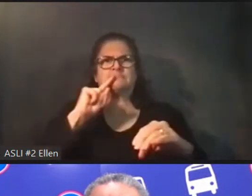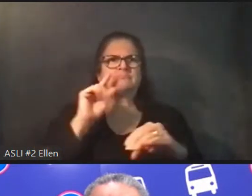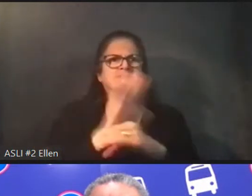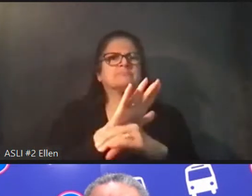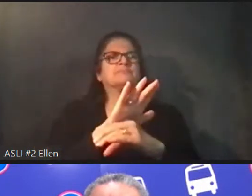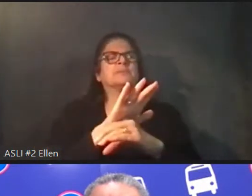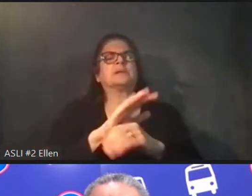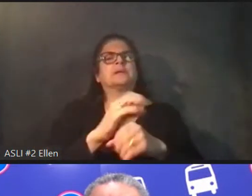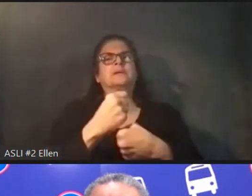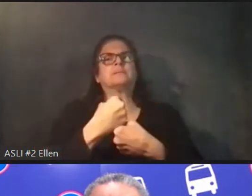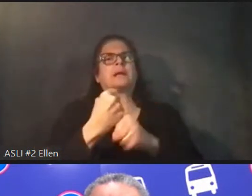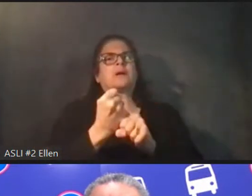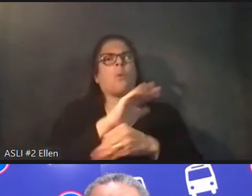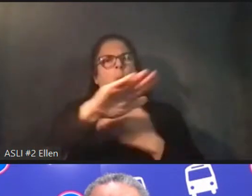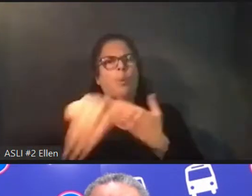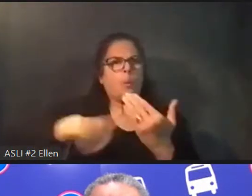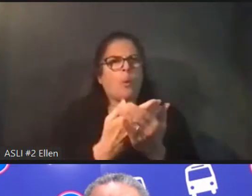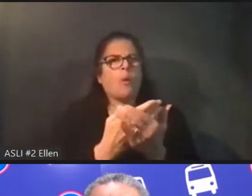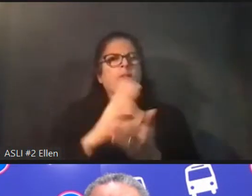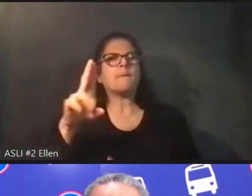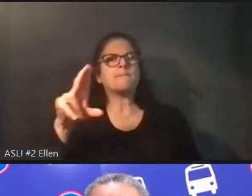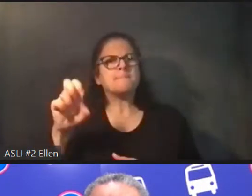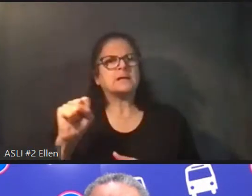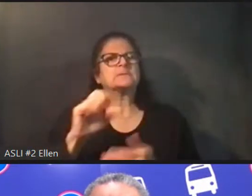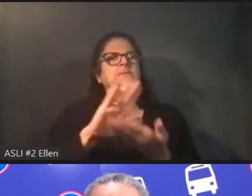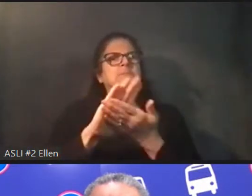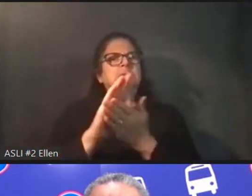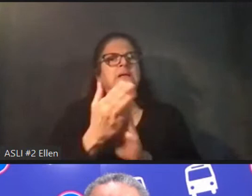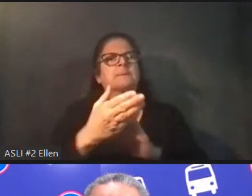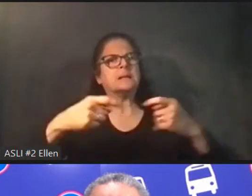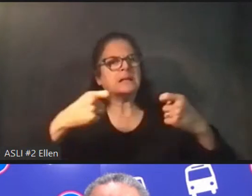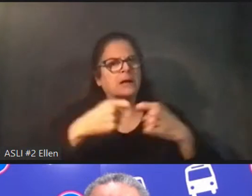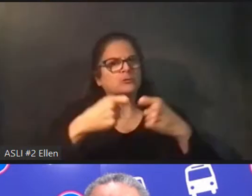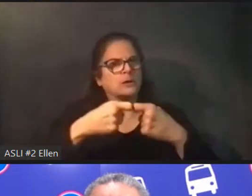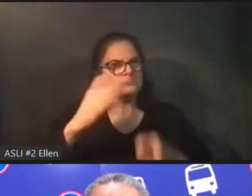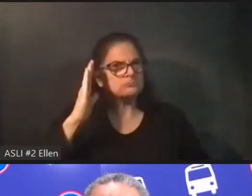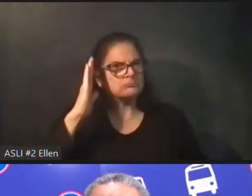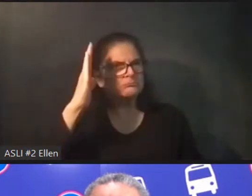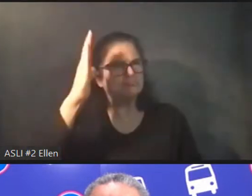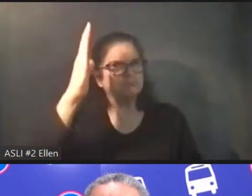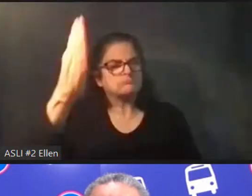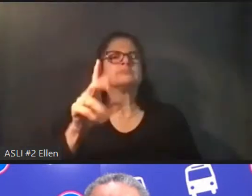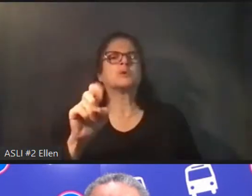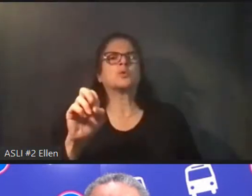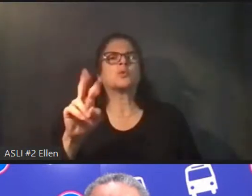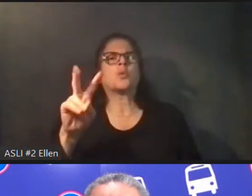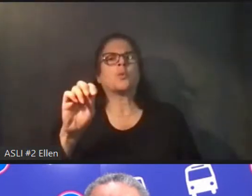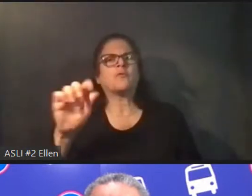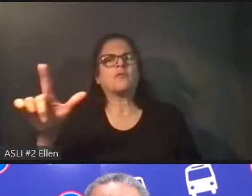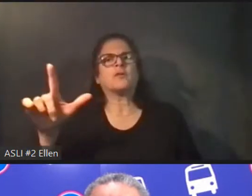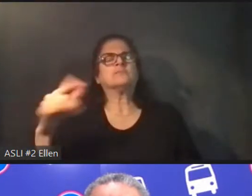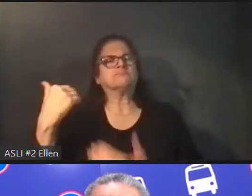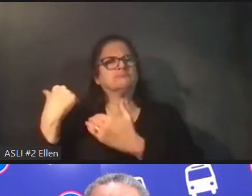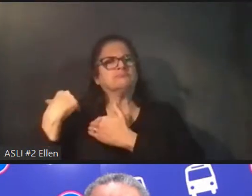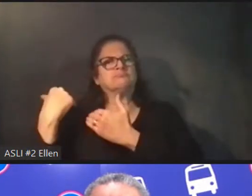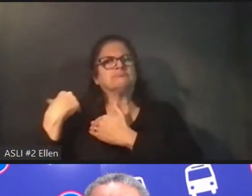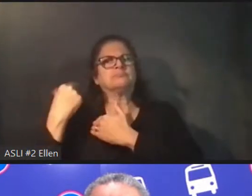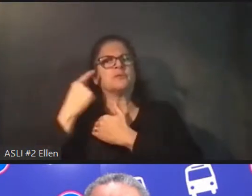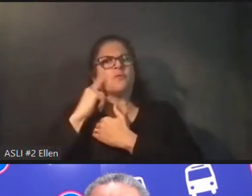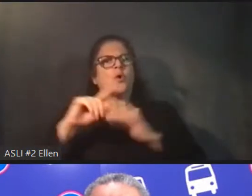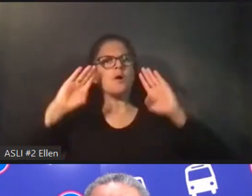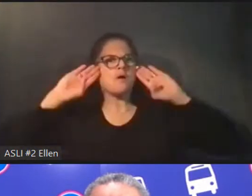bus fleet. Without Dorval, we wouldn't have had an agency-wide focus on equity, diversity, and